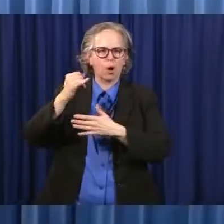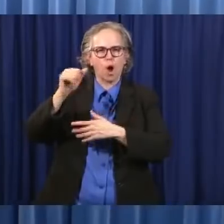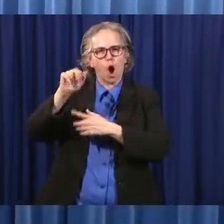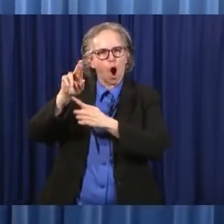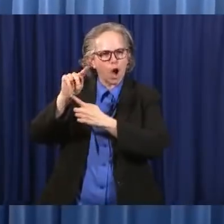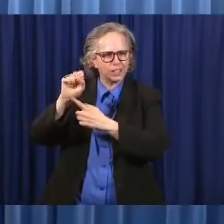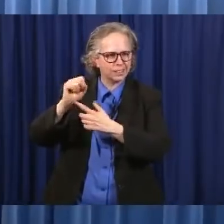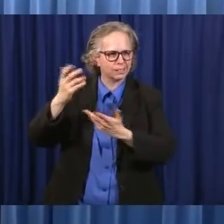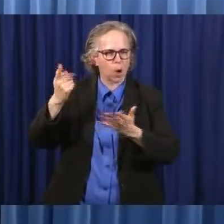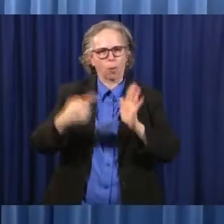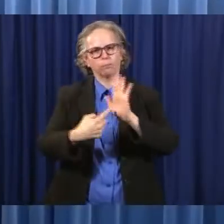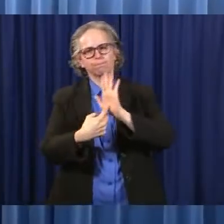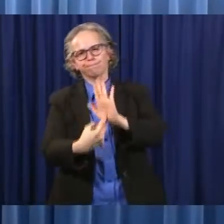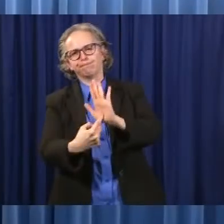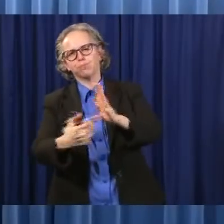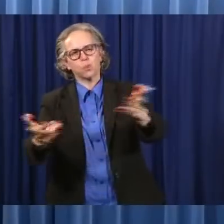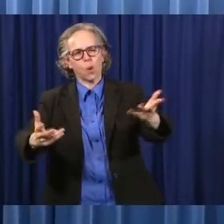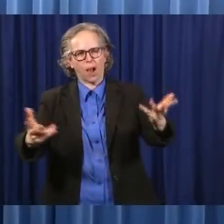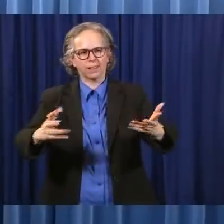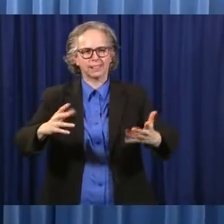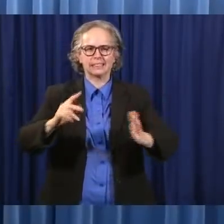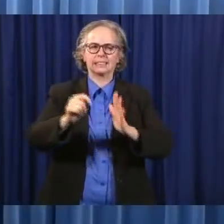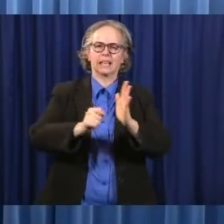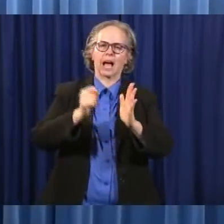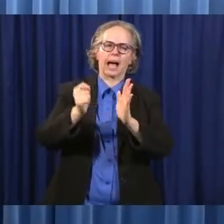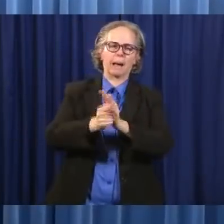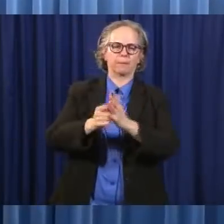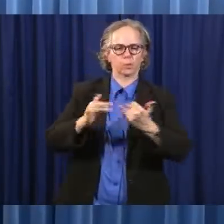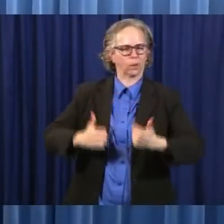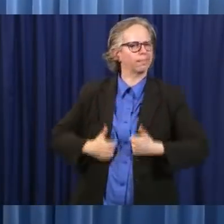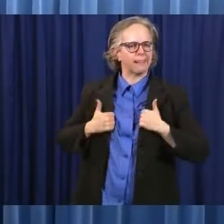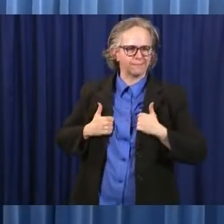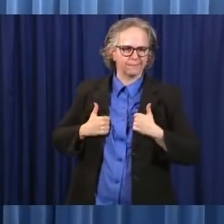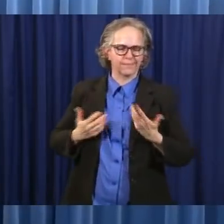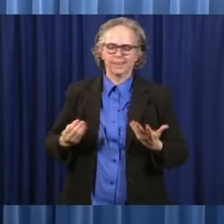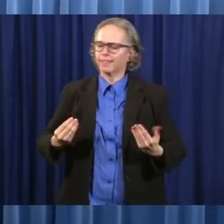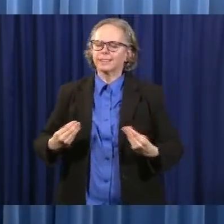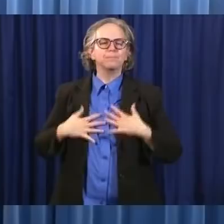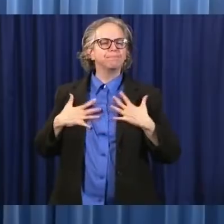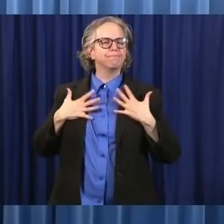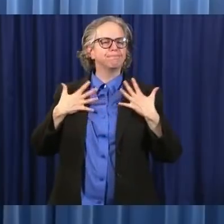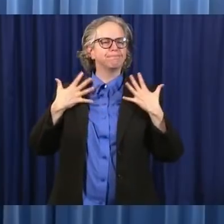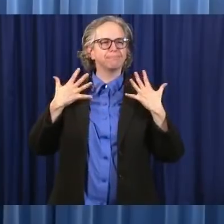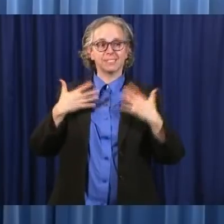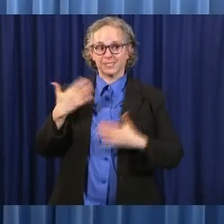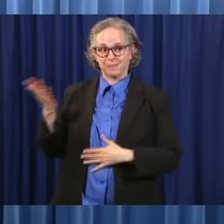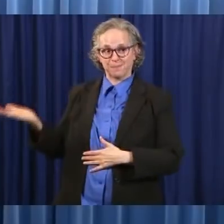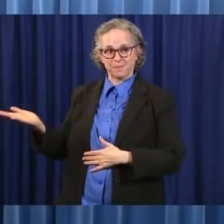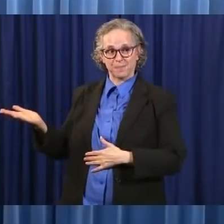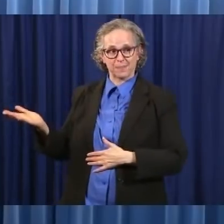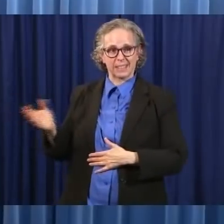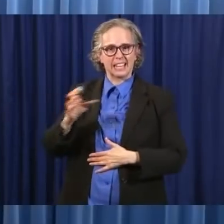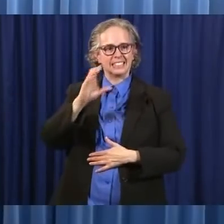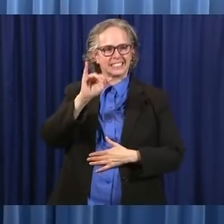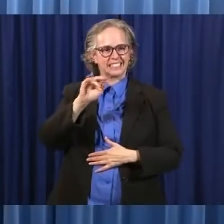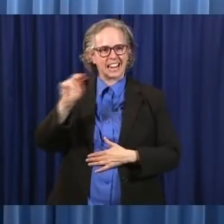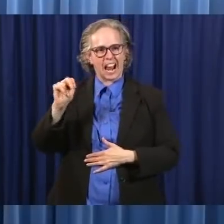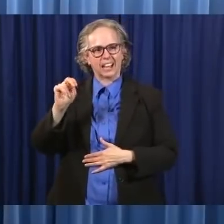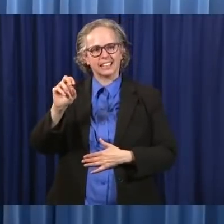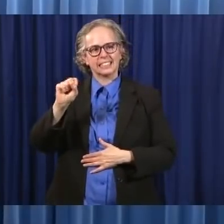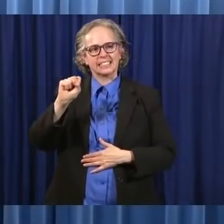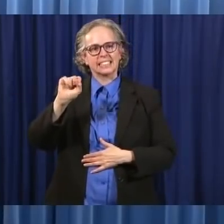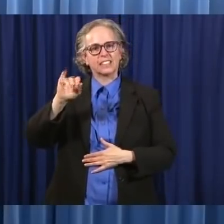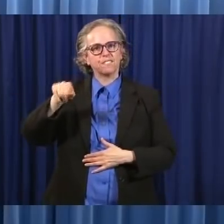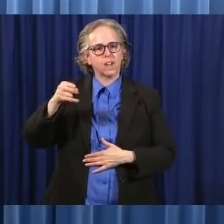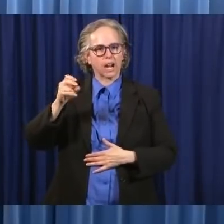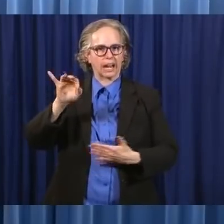they serve to lift our spirits. Today I want to tell you about a project the Cincinnati Symphony Orchestra and the Cincinnati Pops has announced. It's